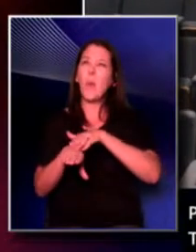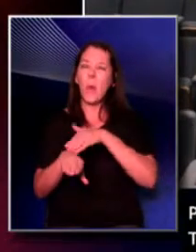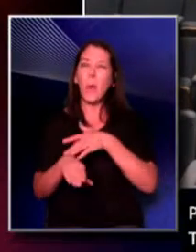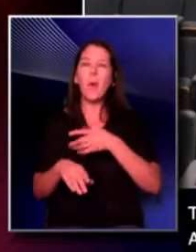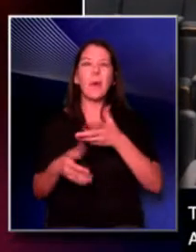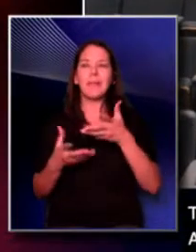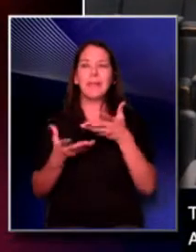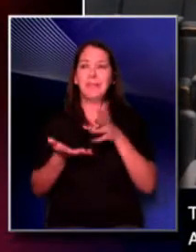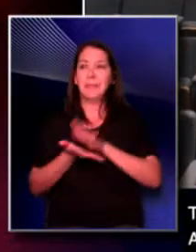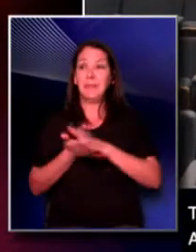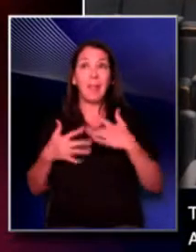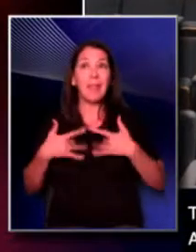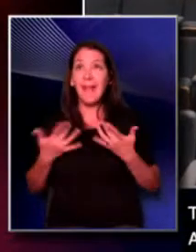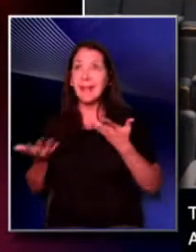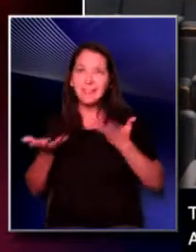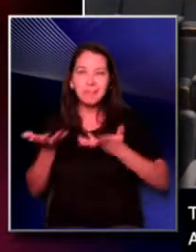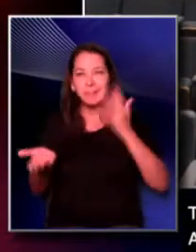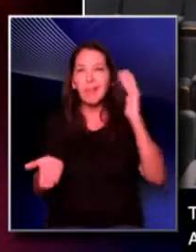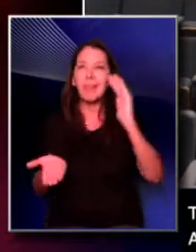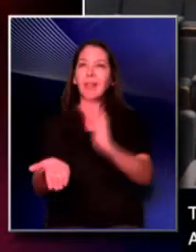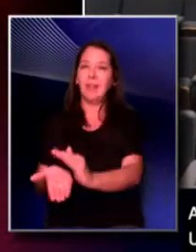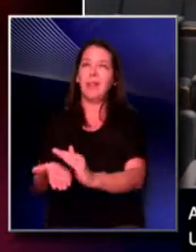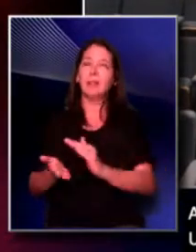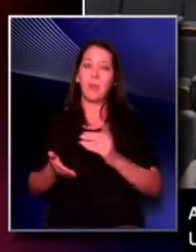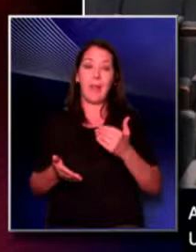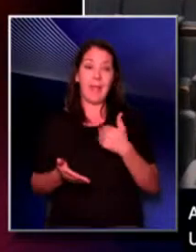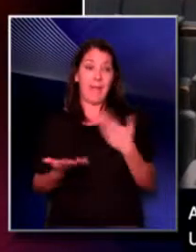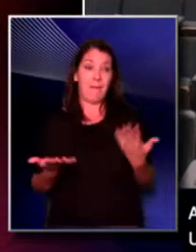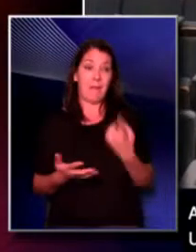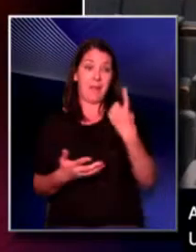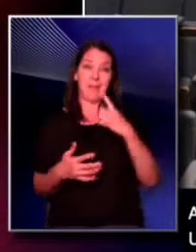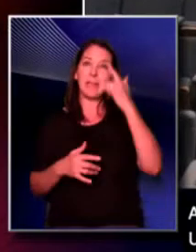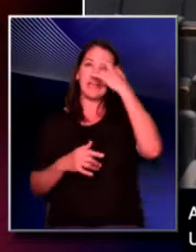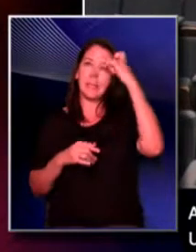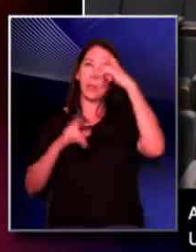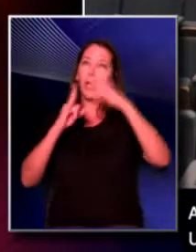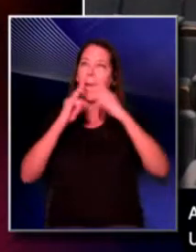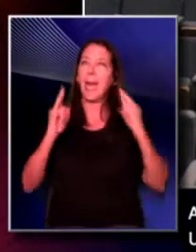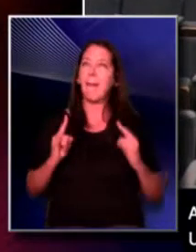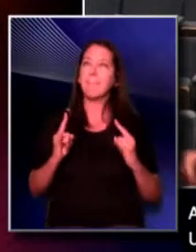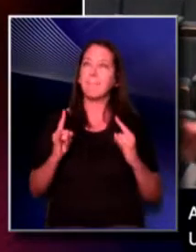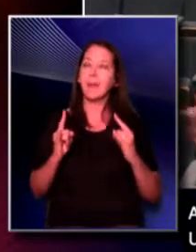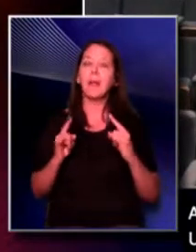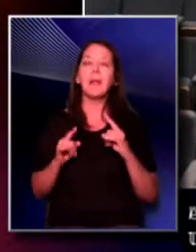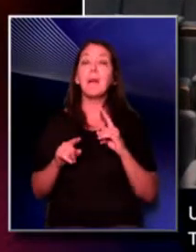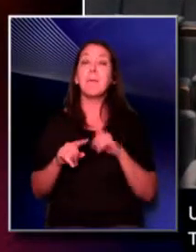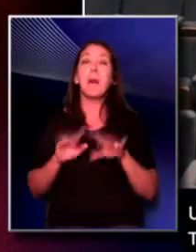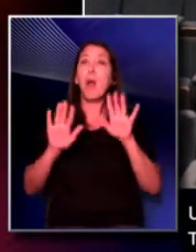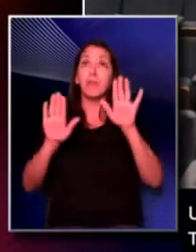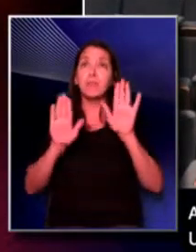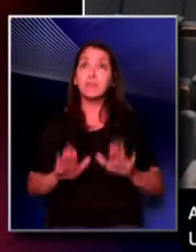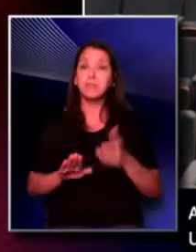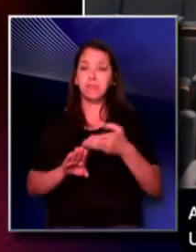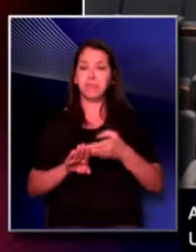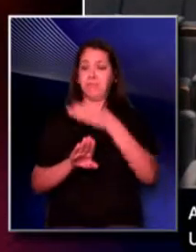events, although certainly we covered, the summer transition camp. However, having said that, we had a great year in review with the